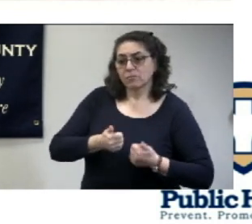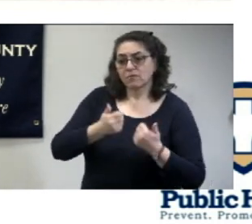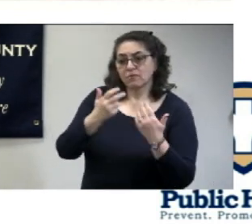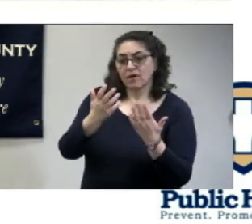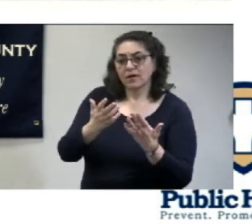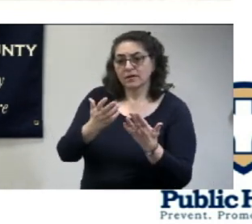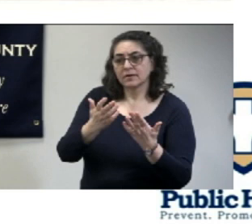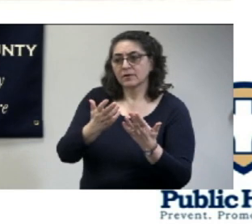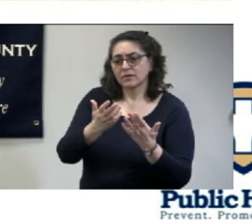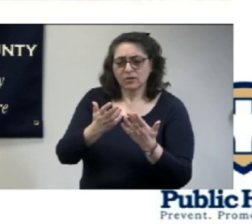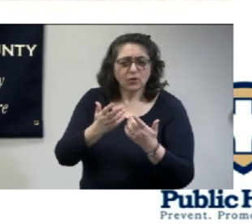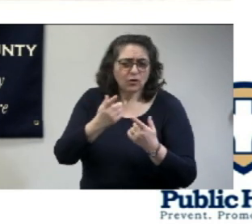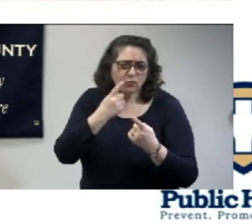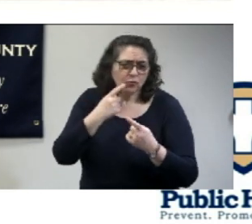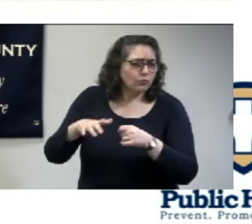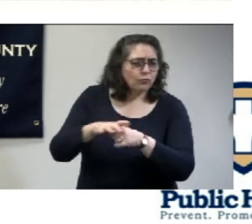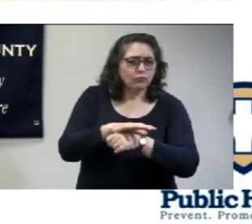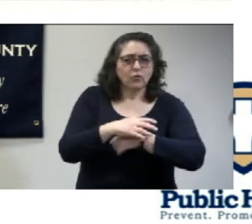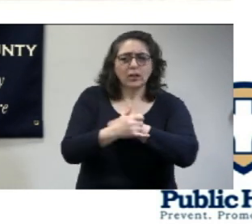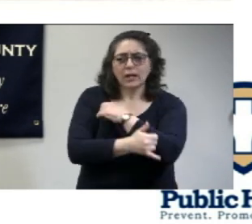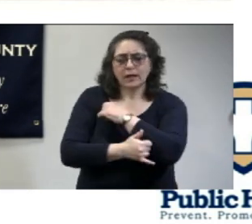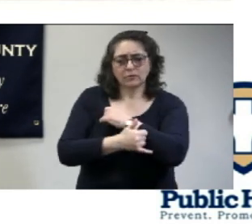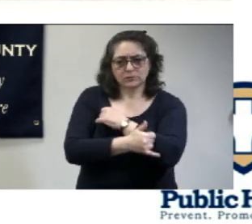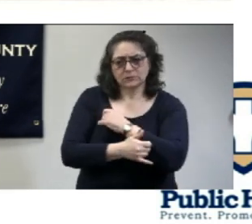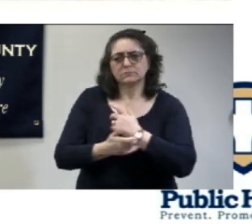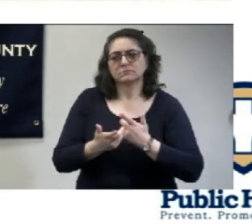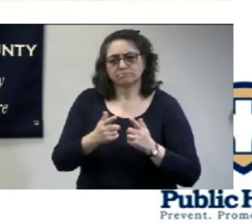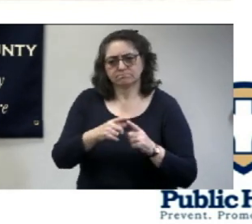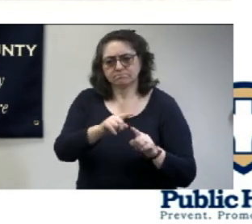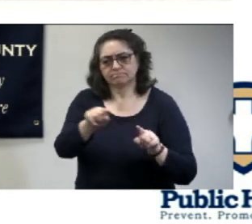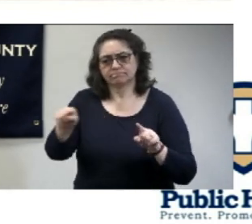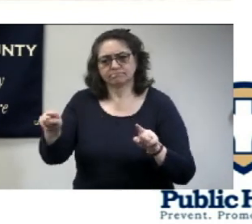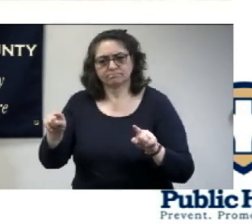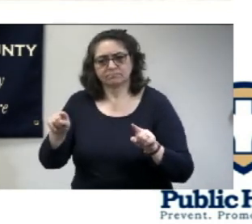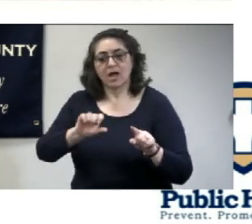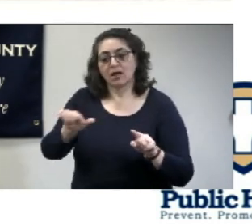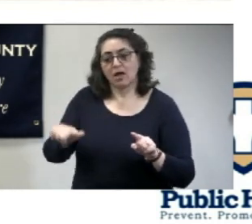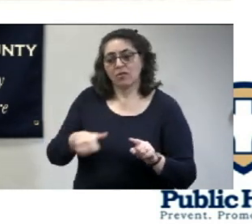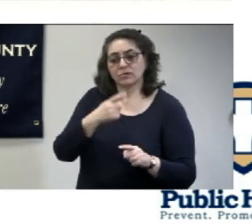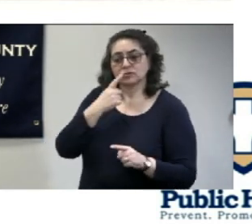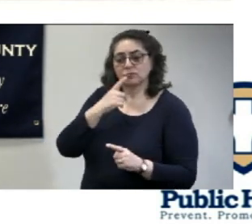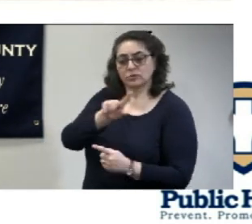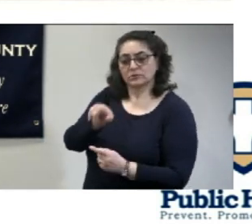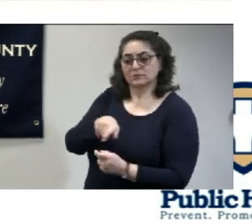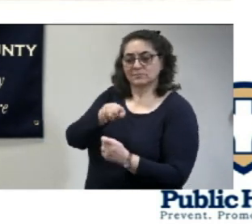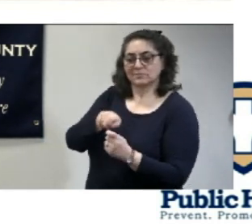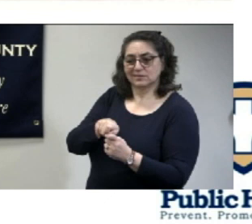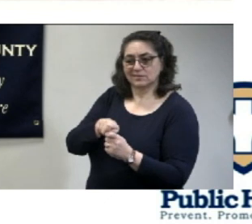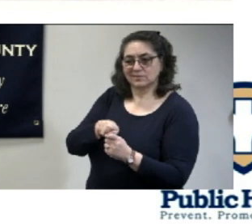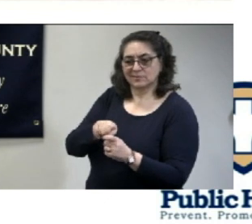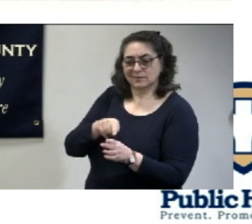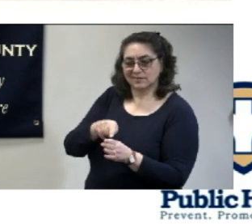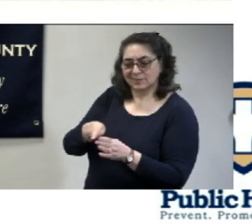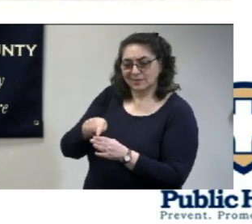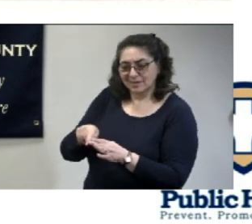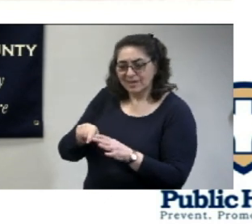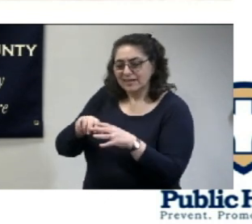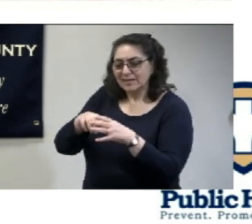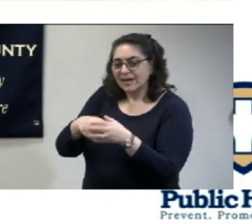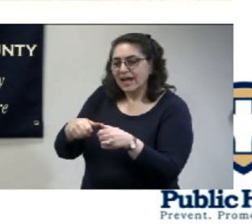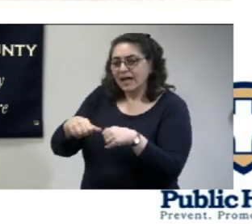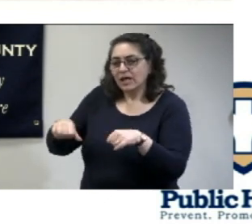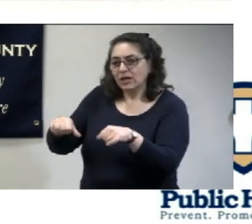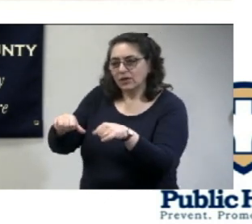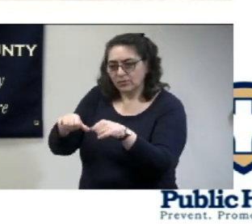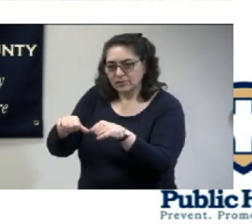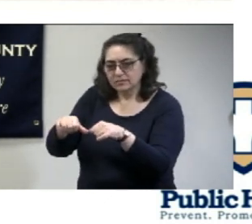the county. There are a couple of programs like that, and the others are specifically for the municipalities that we cover. So